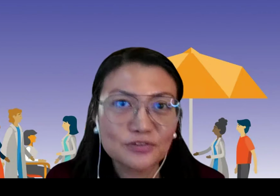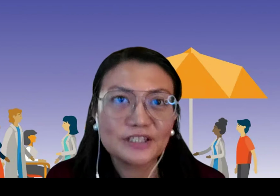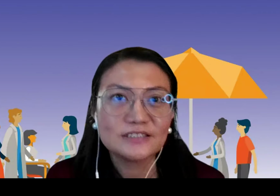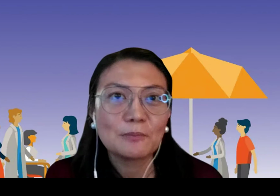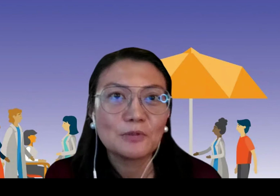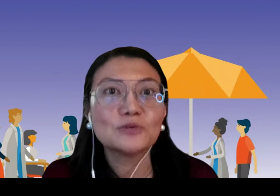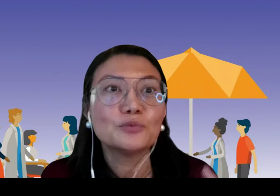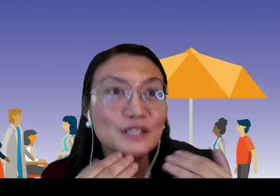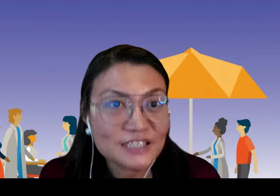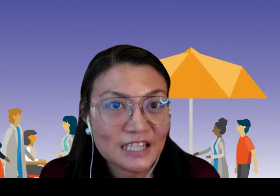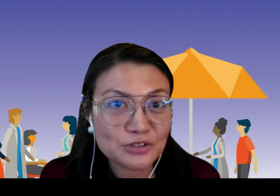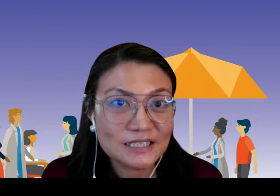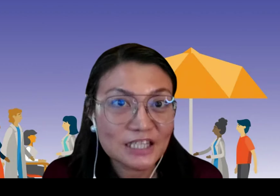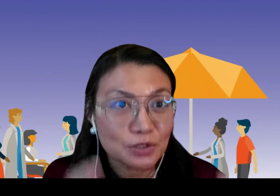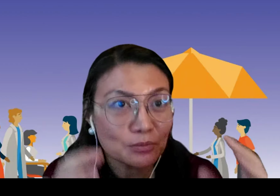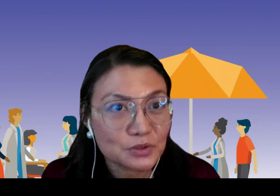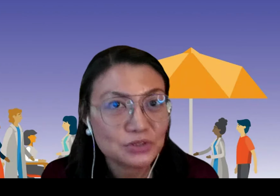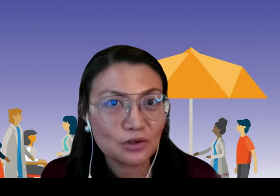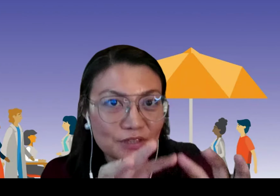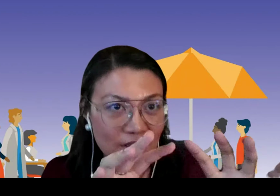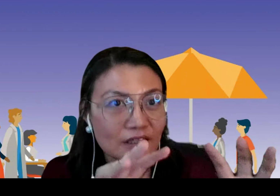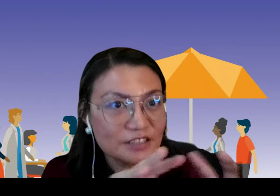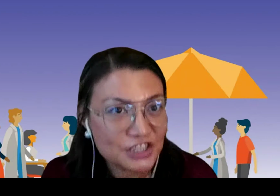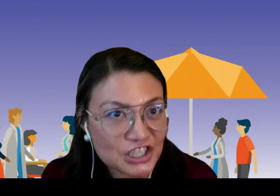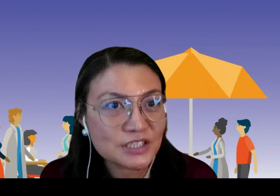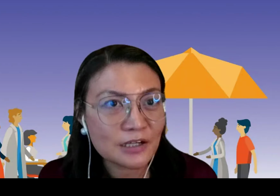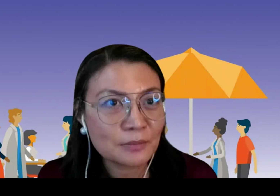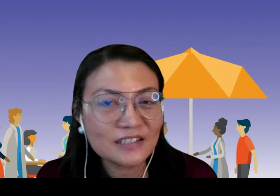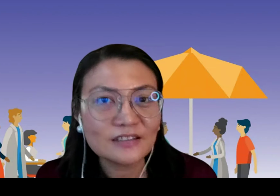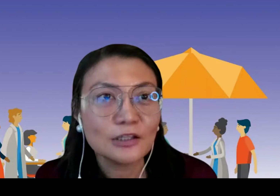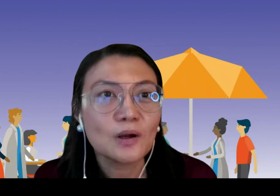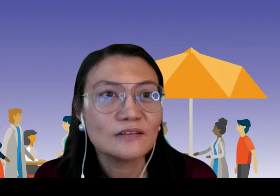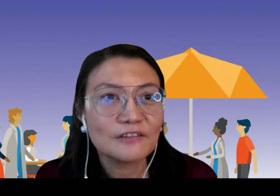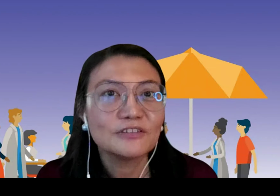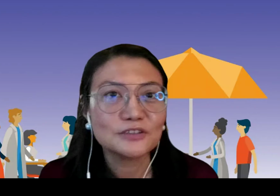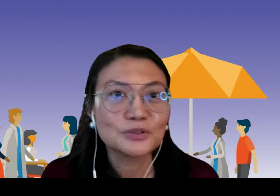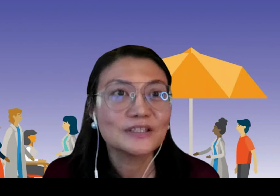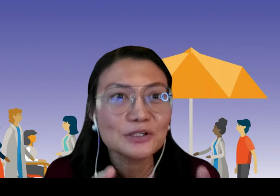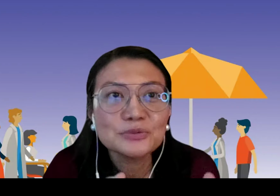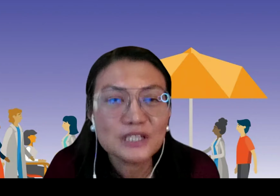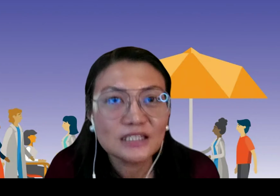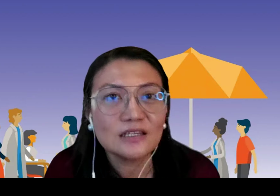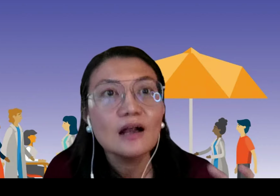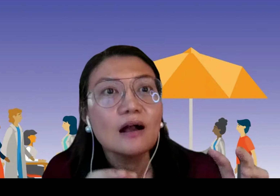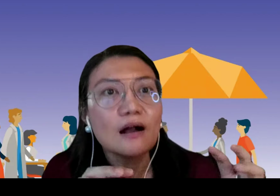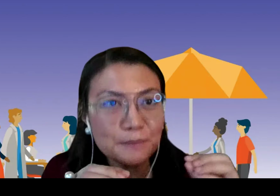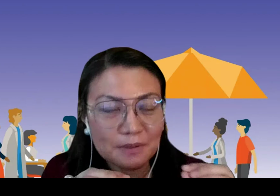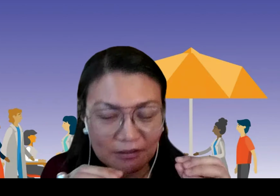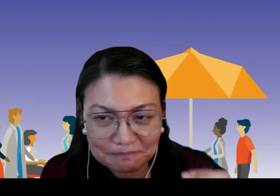decentralized, for example. So with decentralization, most of the decisions are made at the local level. So there is really